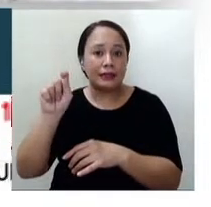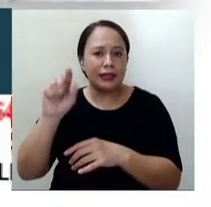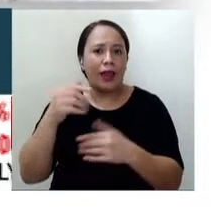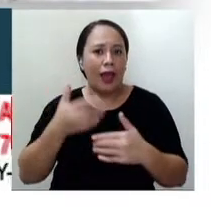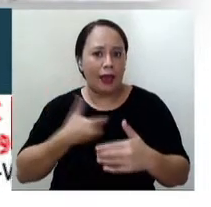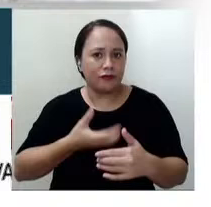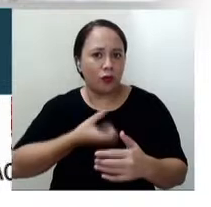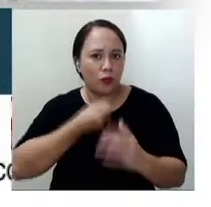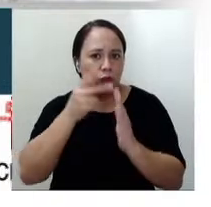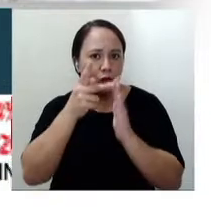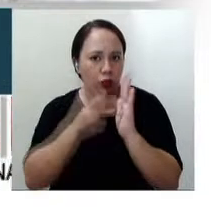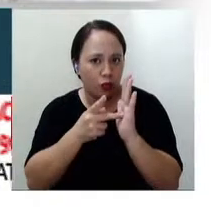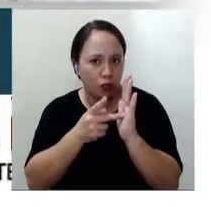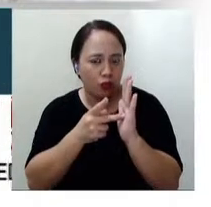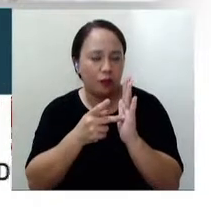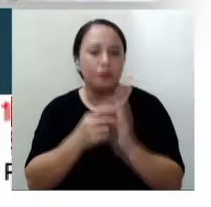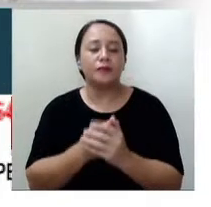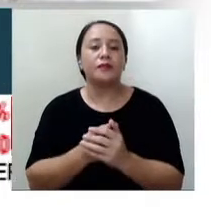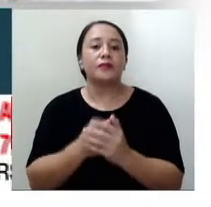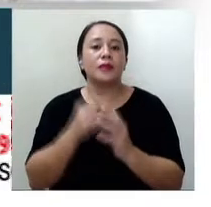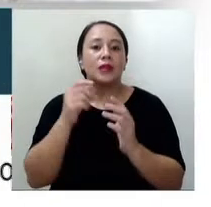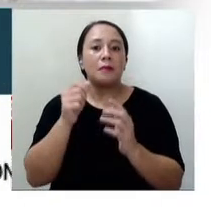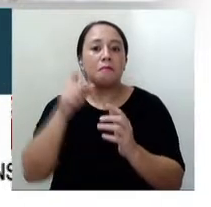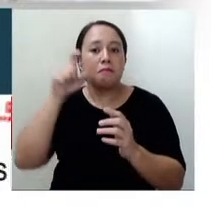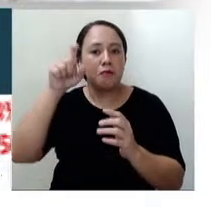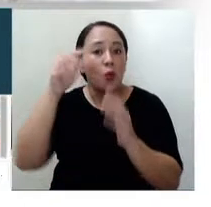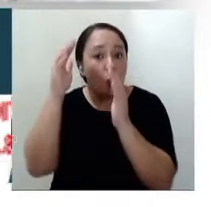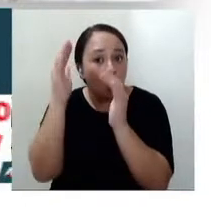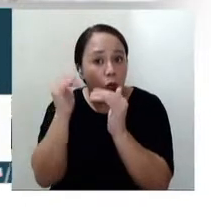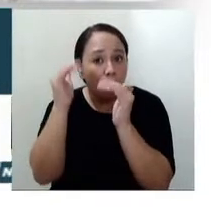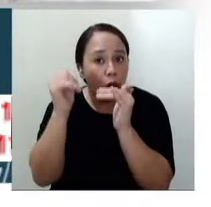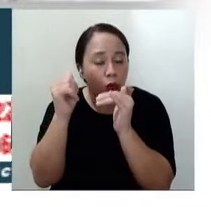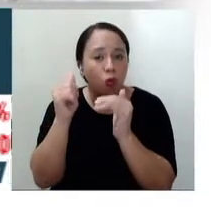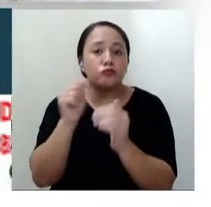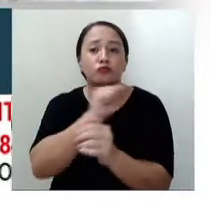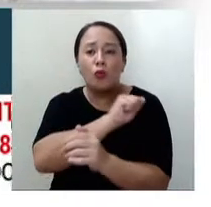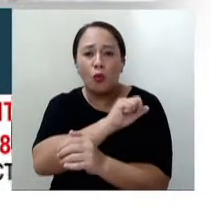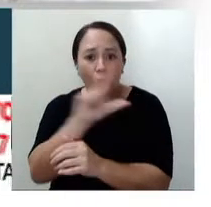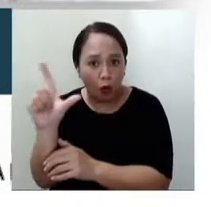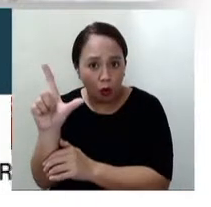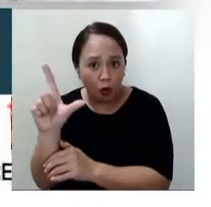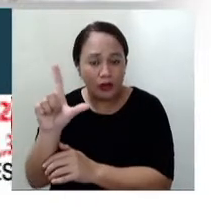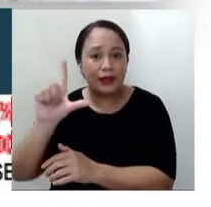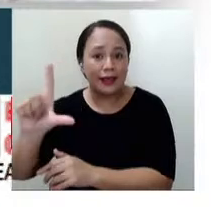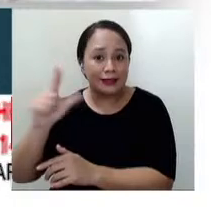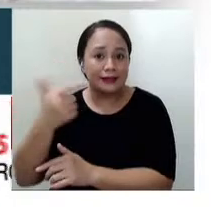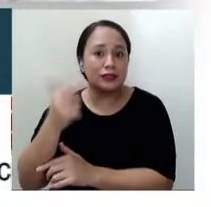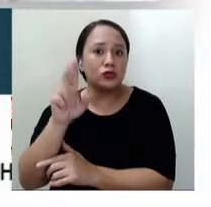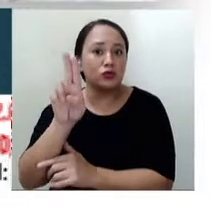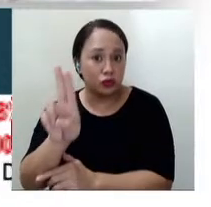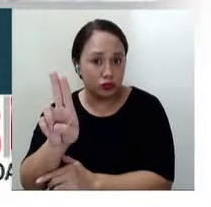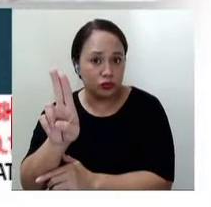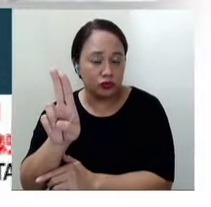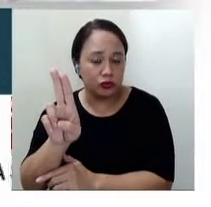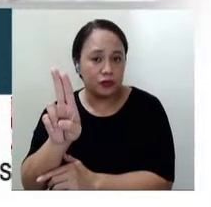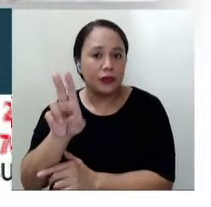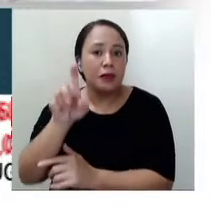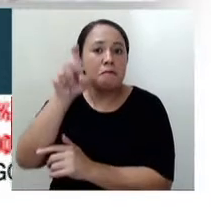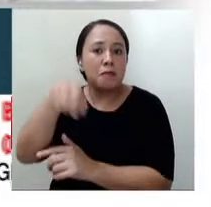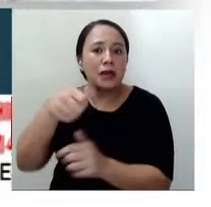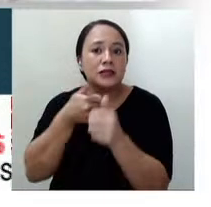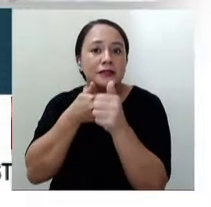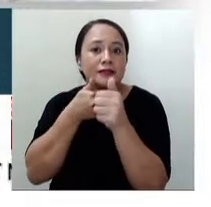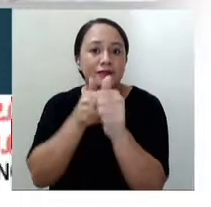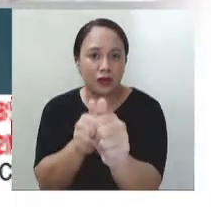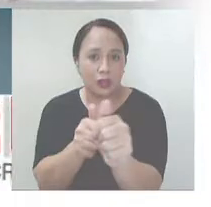o resolusyon, inaasahan natin na ang lahat ng mga lokal na pamahalaan ay susunod